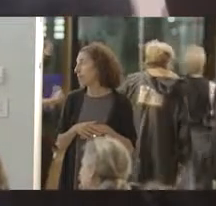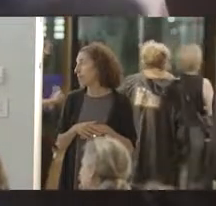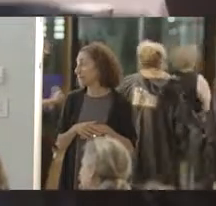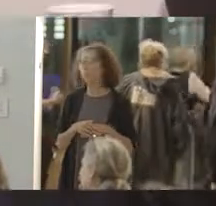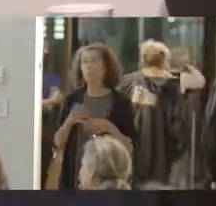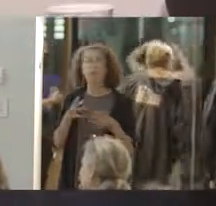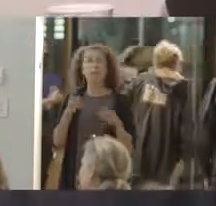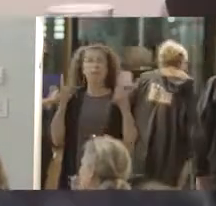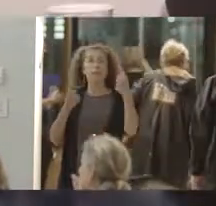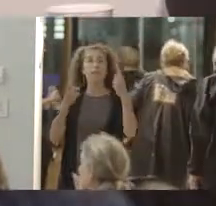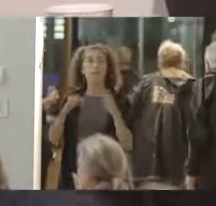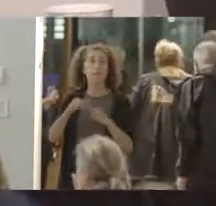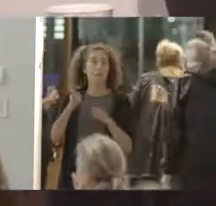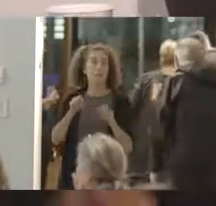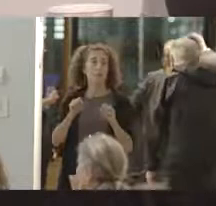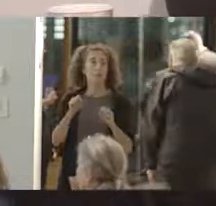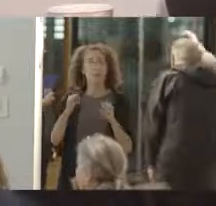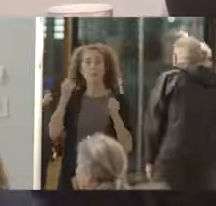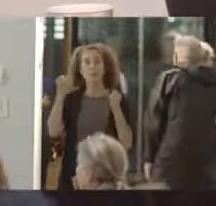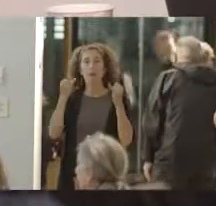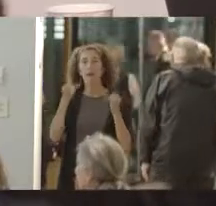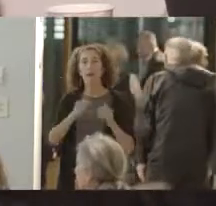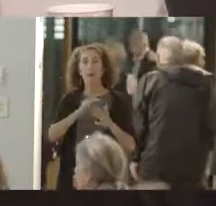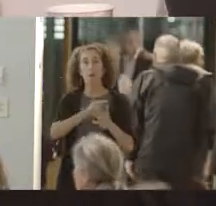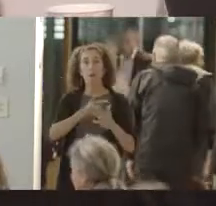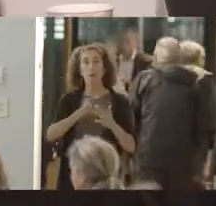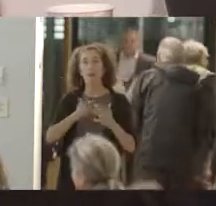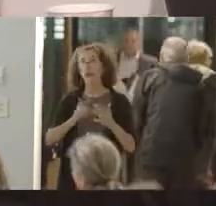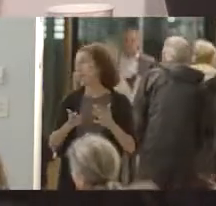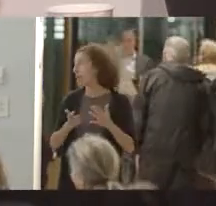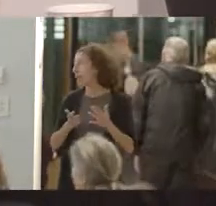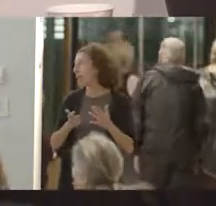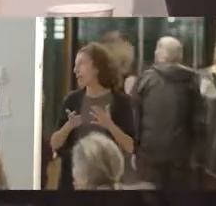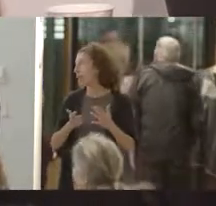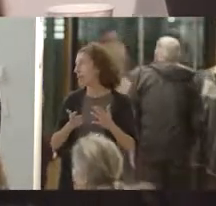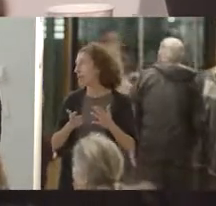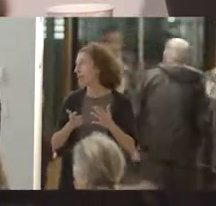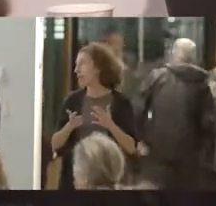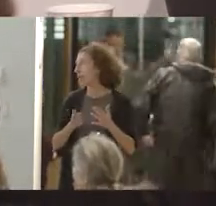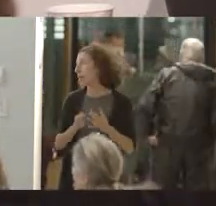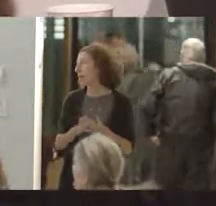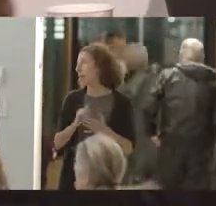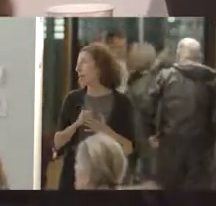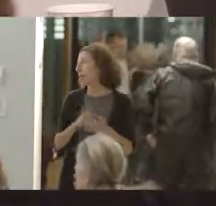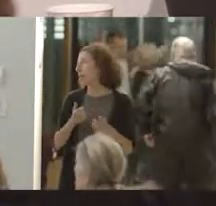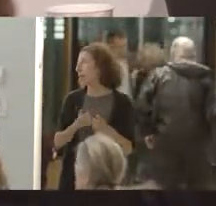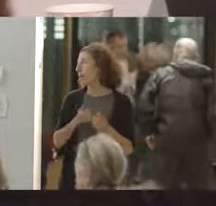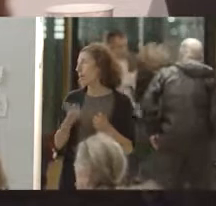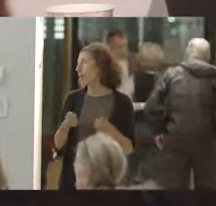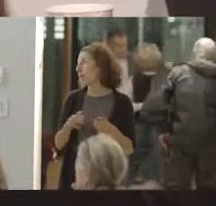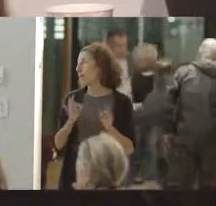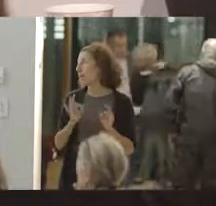mean reconfiguring the striping or relocating the median itself, which is a whole separate conversation that